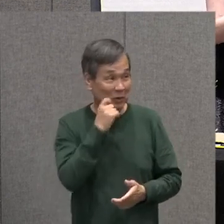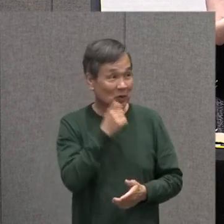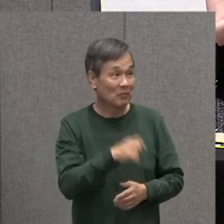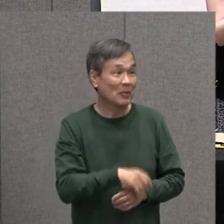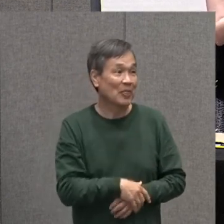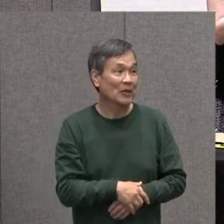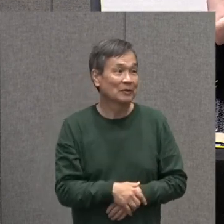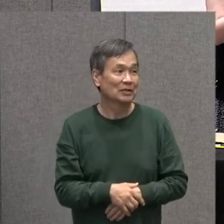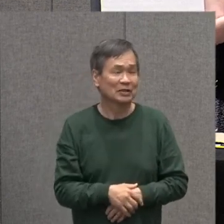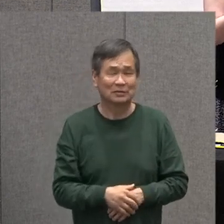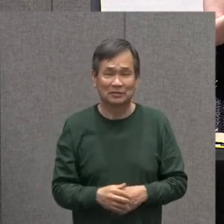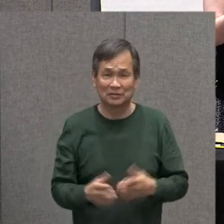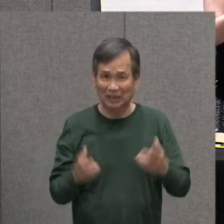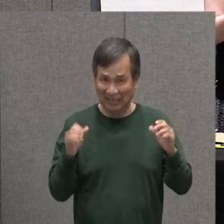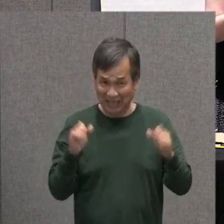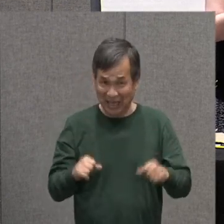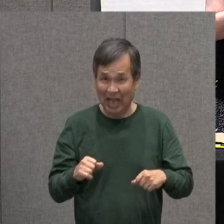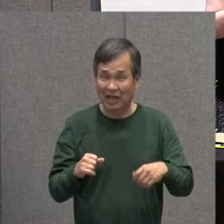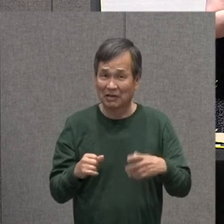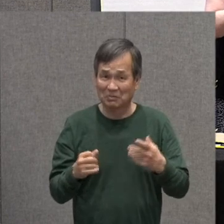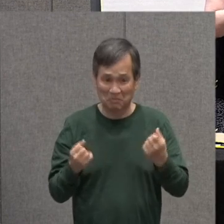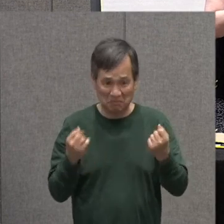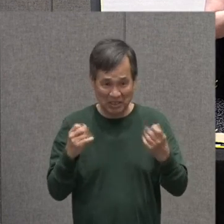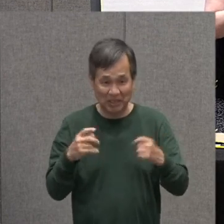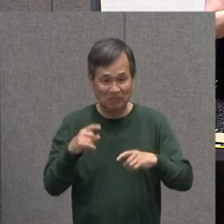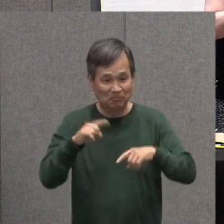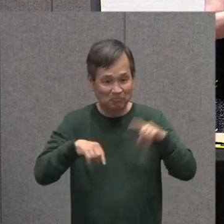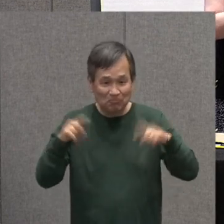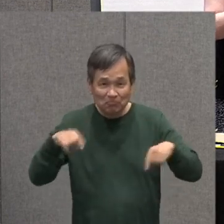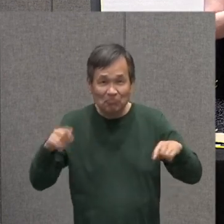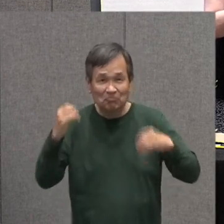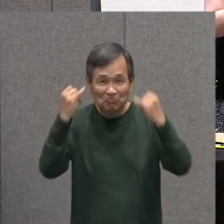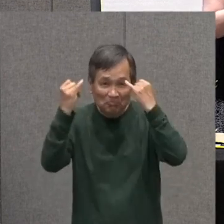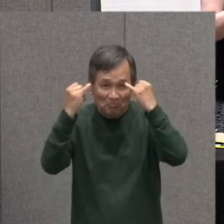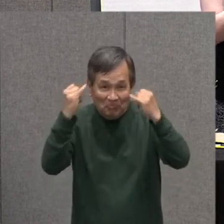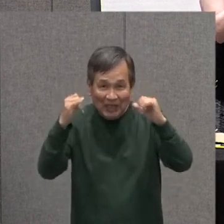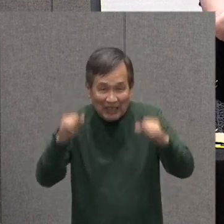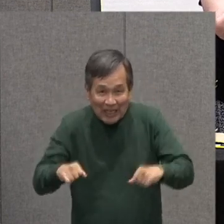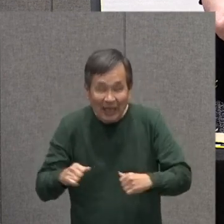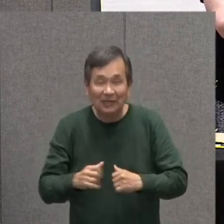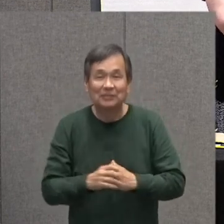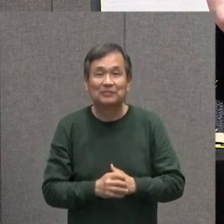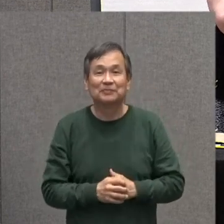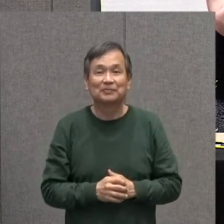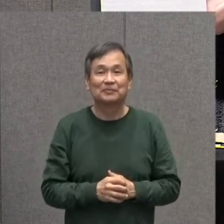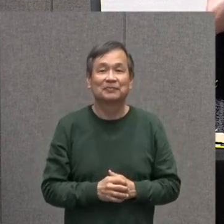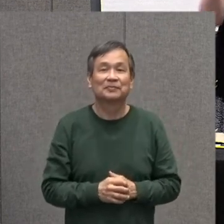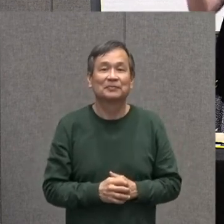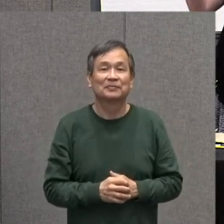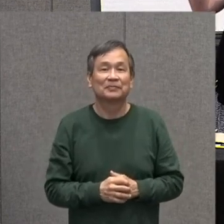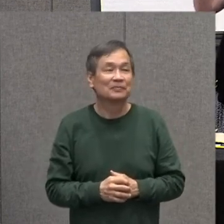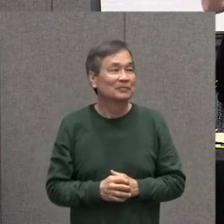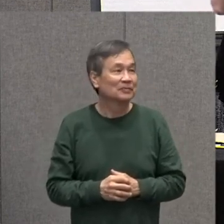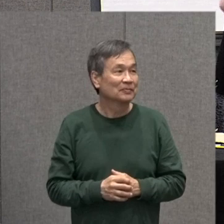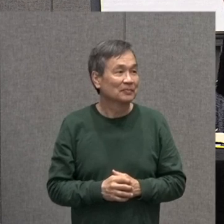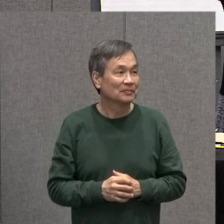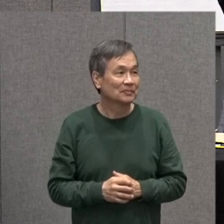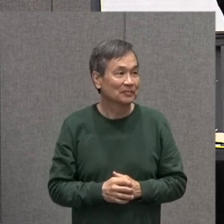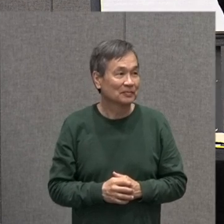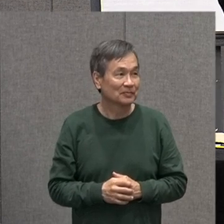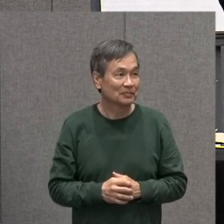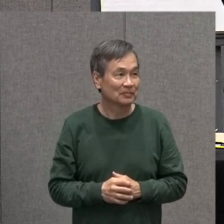all kinds of shapes you can do with this, huh? Oh, yeah. I can see where I want to put it on my hat, Mine's too. Mine's a wonky star. Mine looks